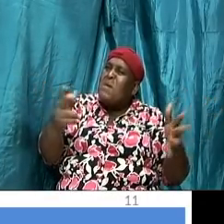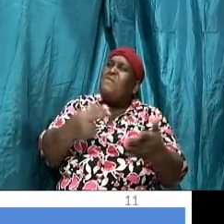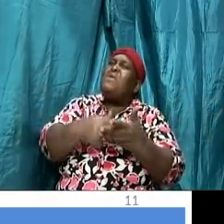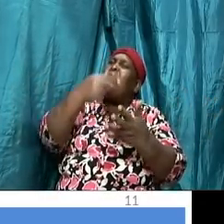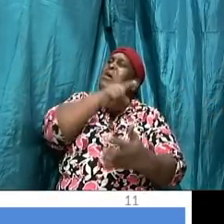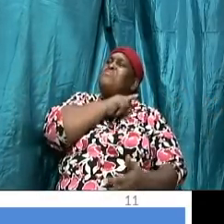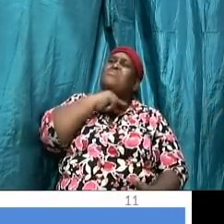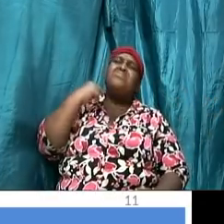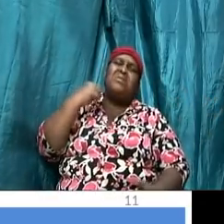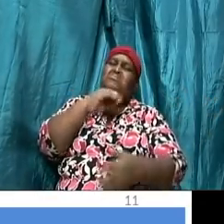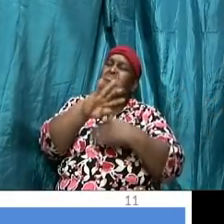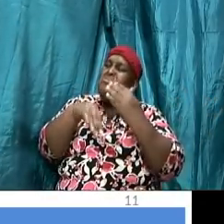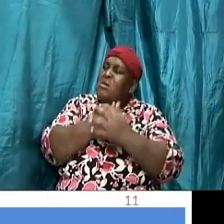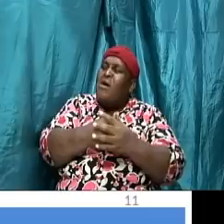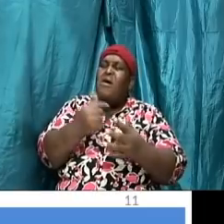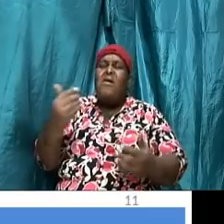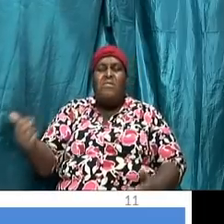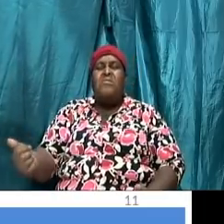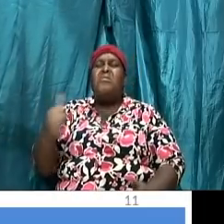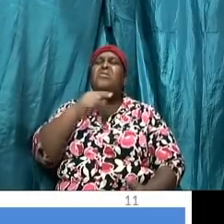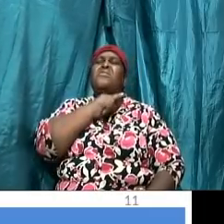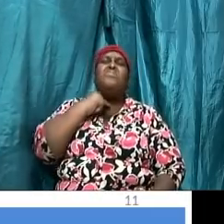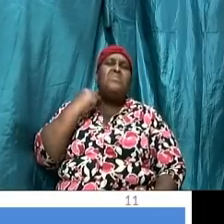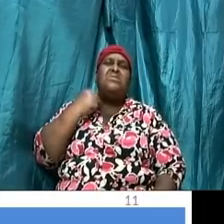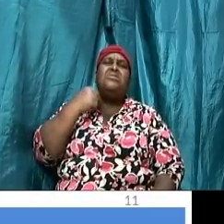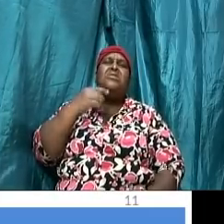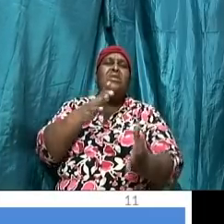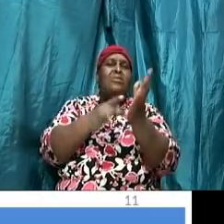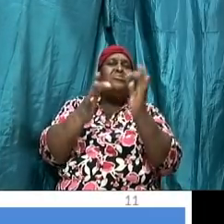that exist. He offered himself.